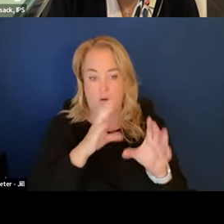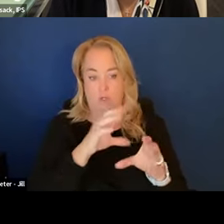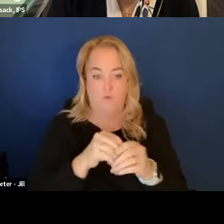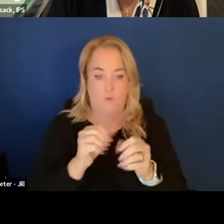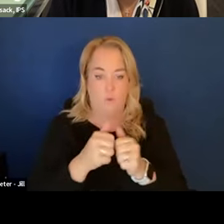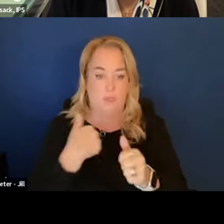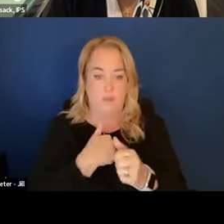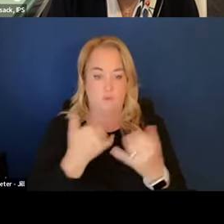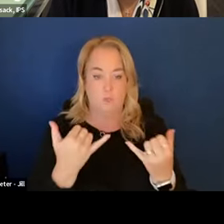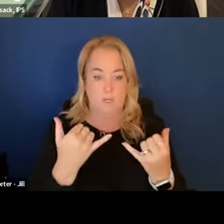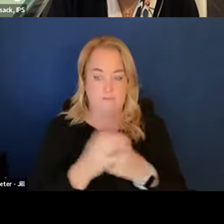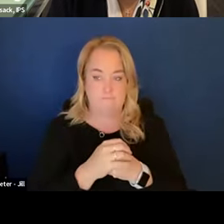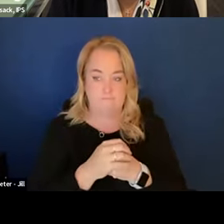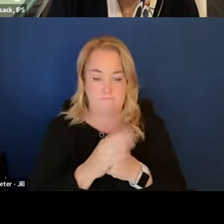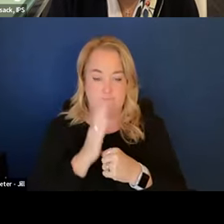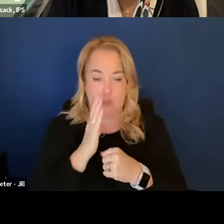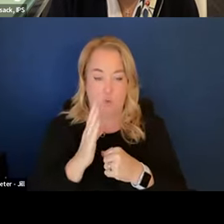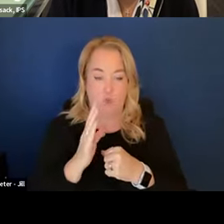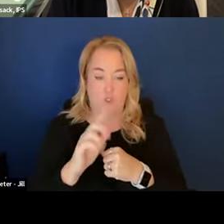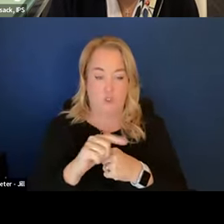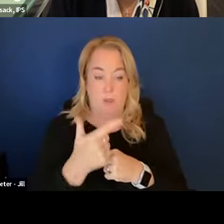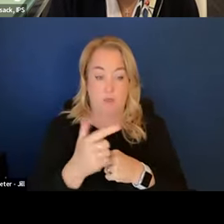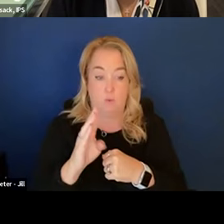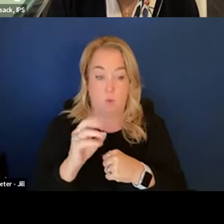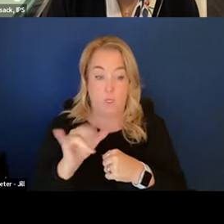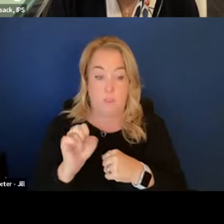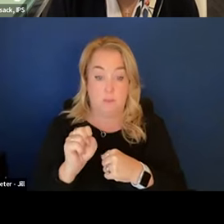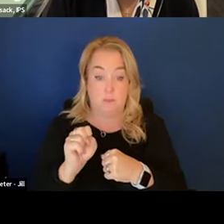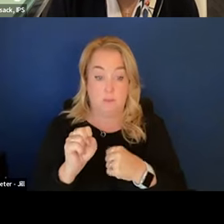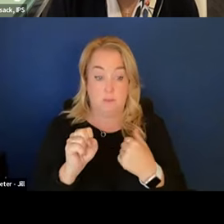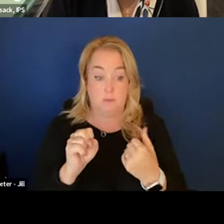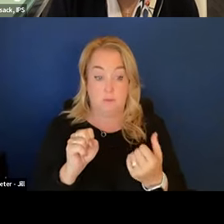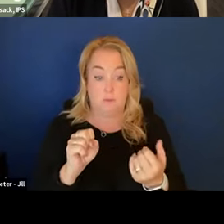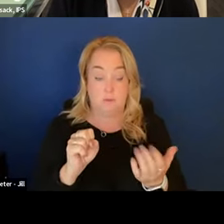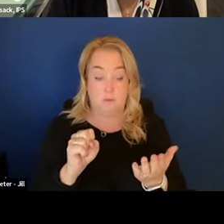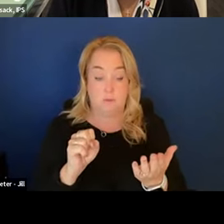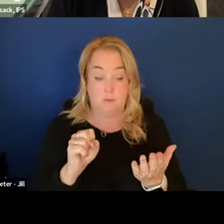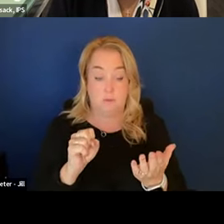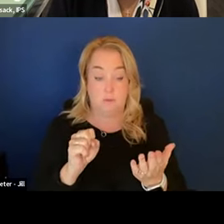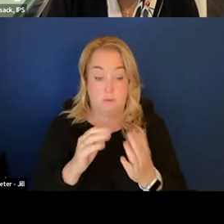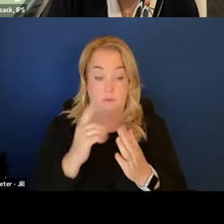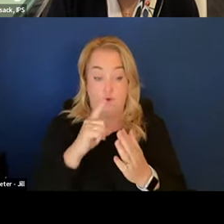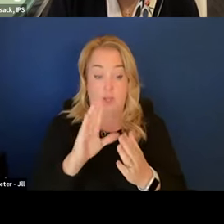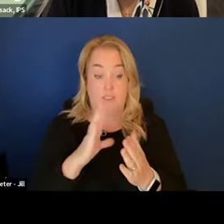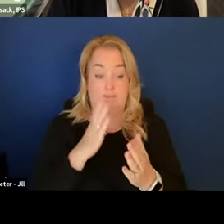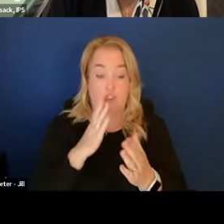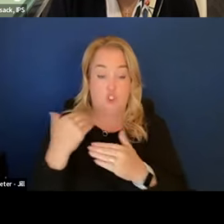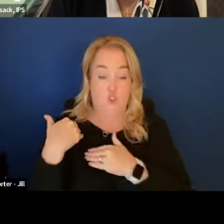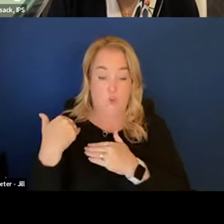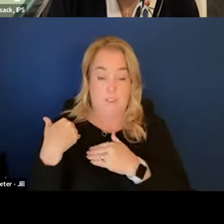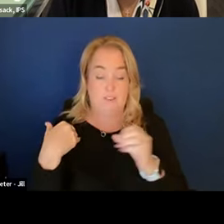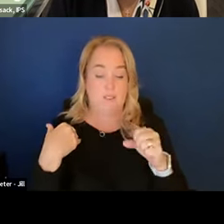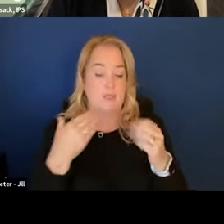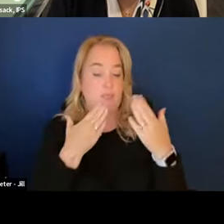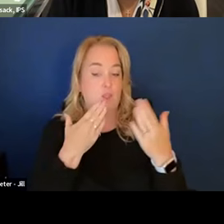And I will turn it back to Boris for official duties. Yes. Thank you again